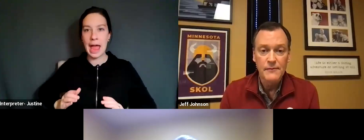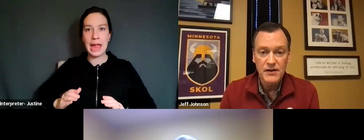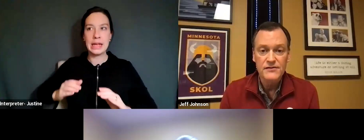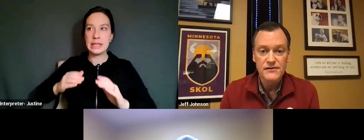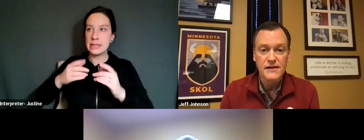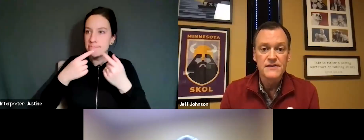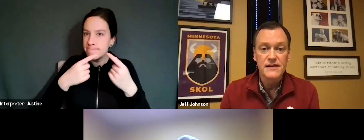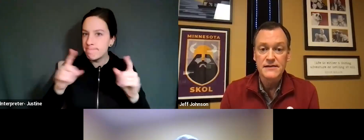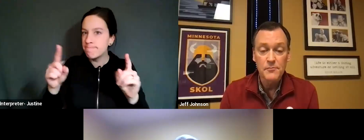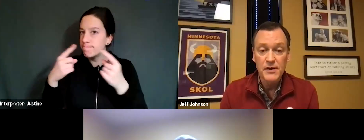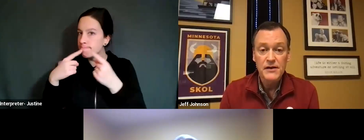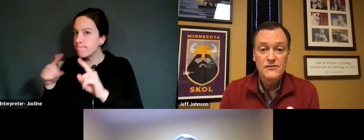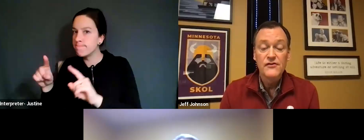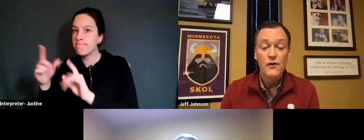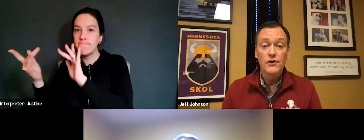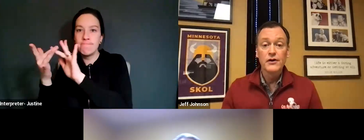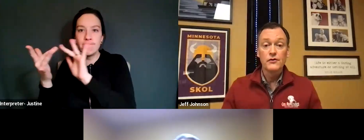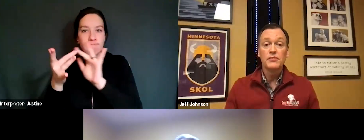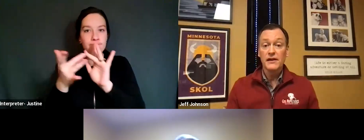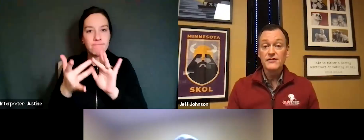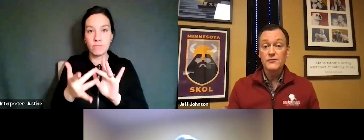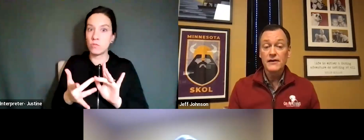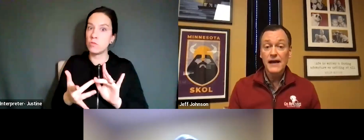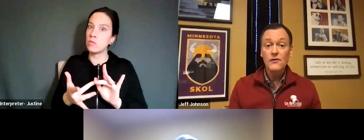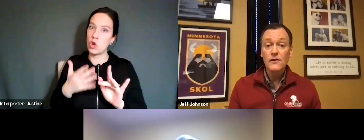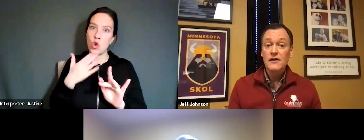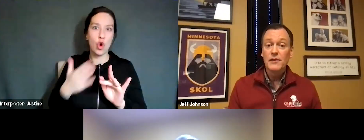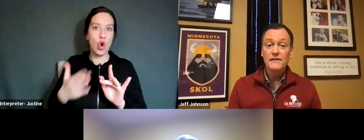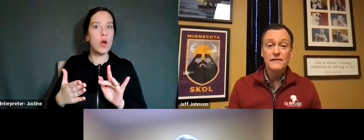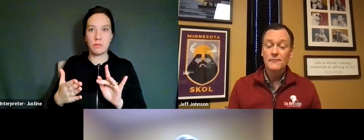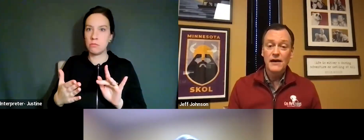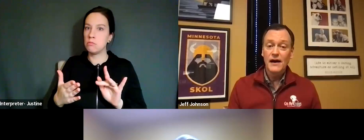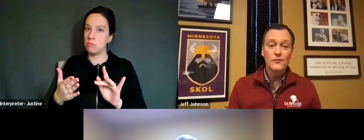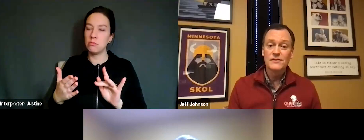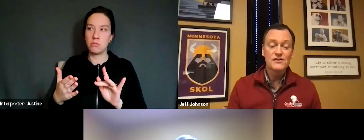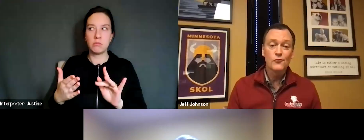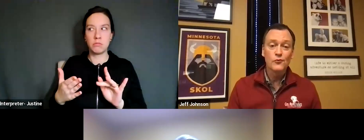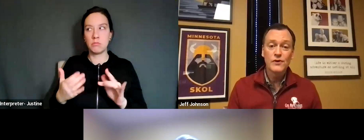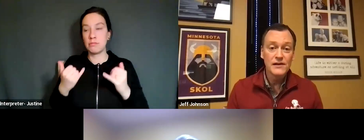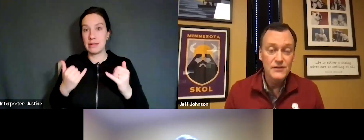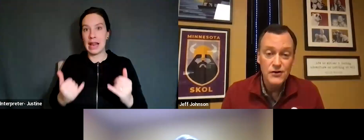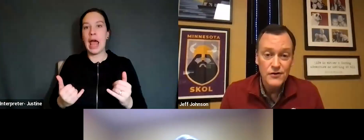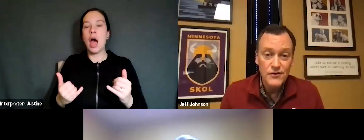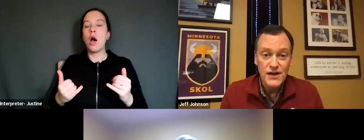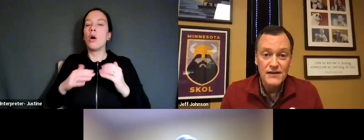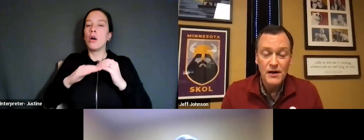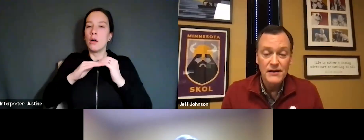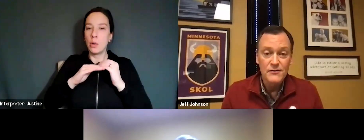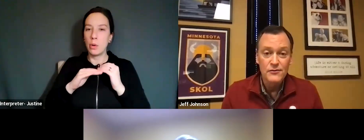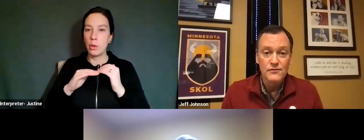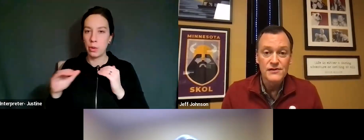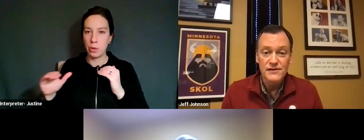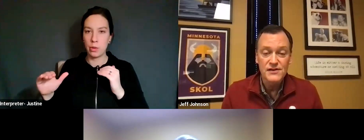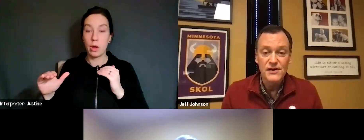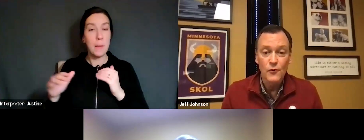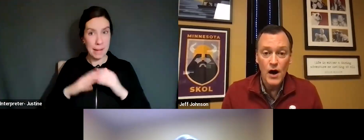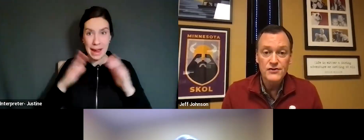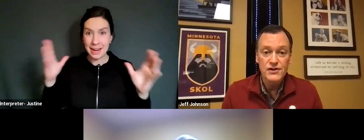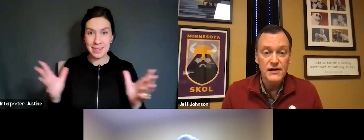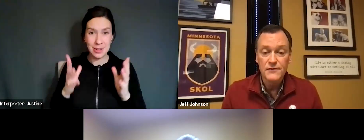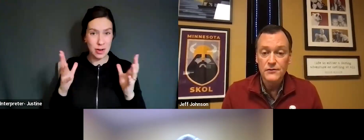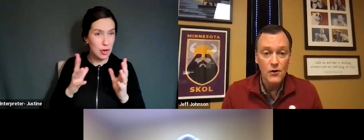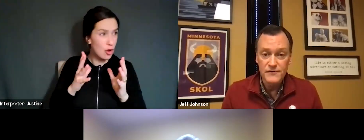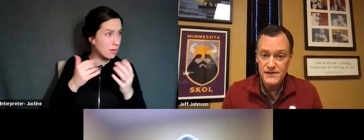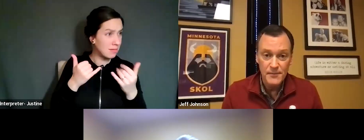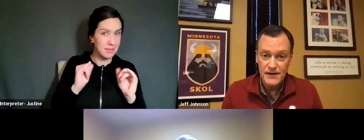The client applications have ticked up so that we're in a good place right now. But I would still really encourage anybody who's listening or